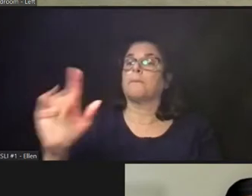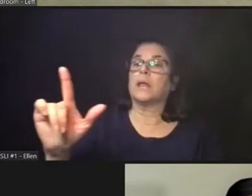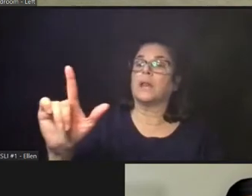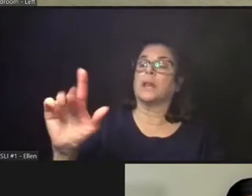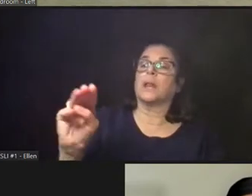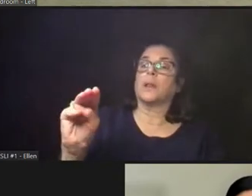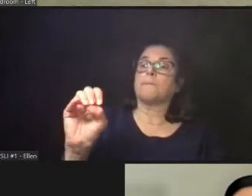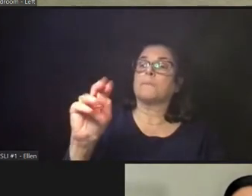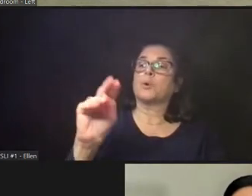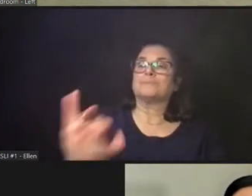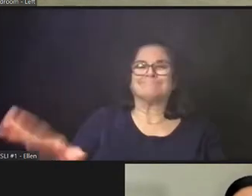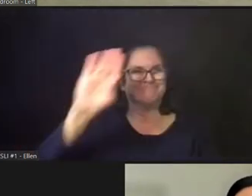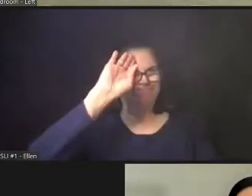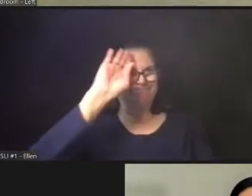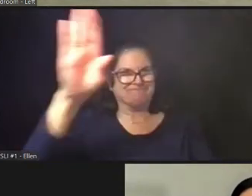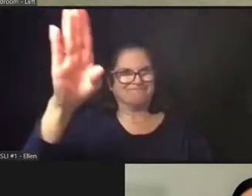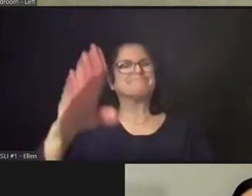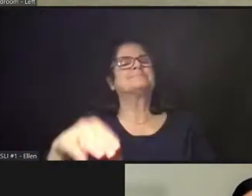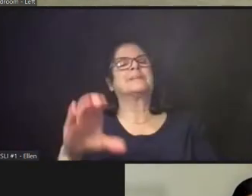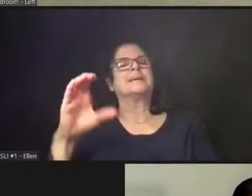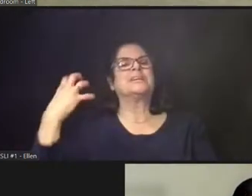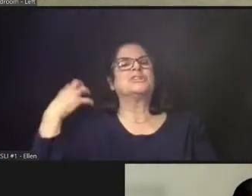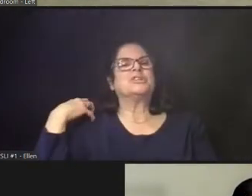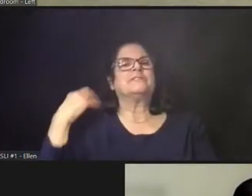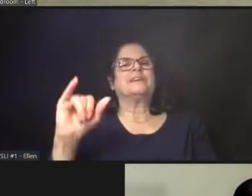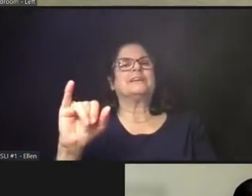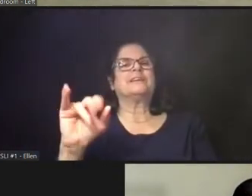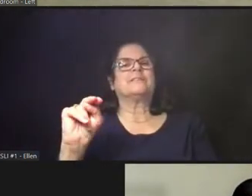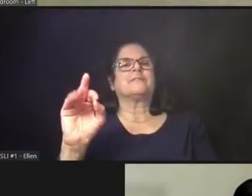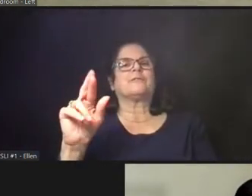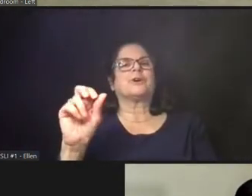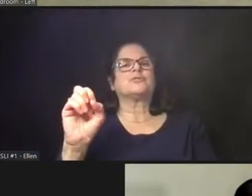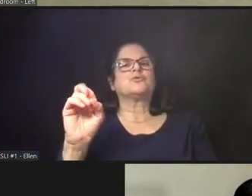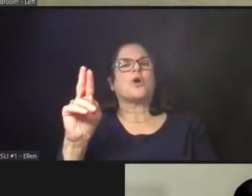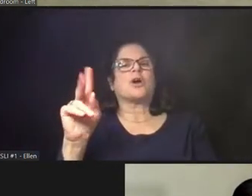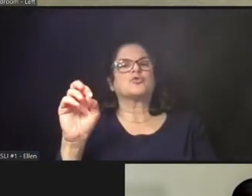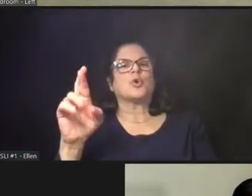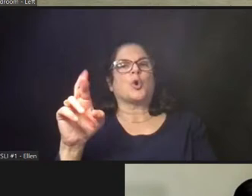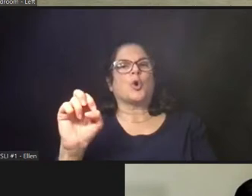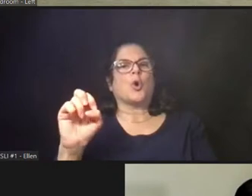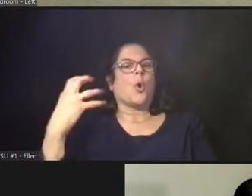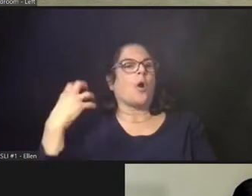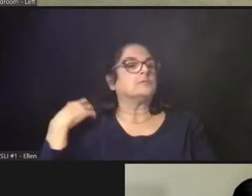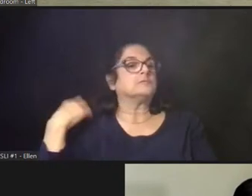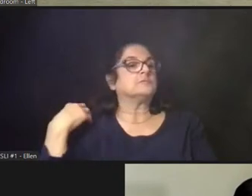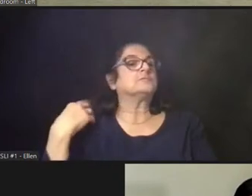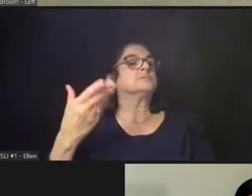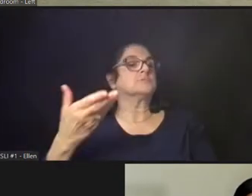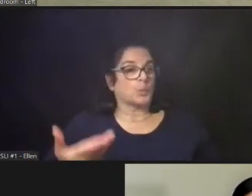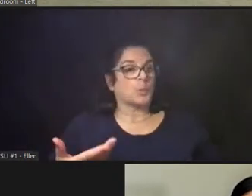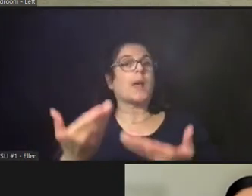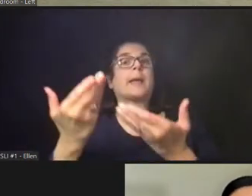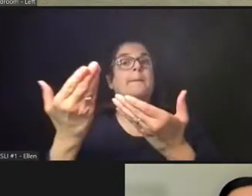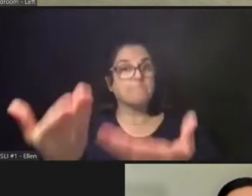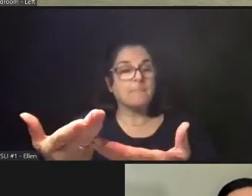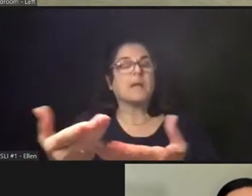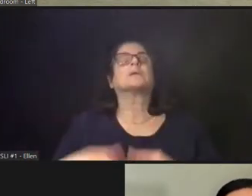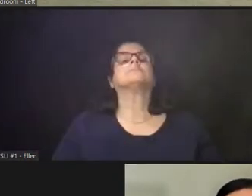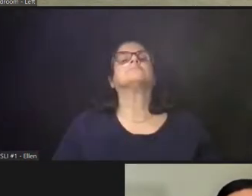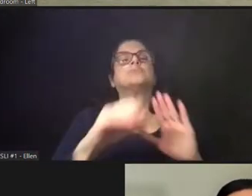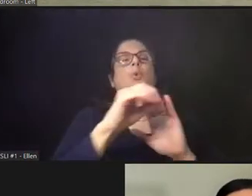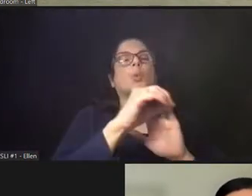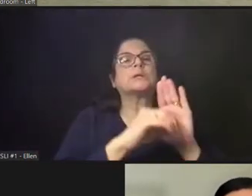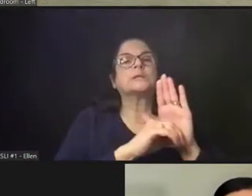Good afternoon. Bill Mooney, your Chief Infrastructure Officer. Real estate staff recommends approval of an ordinance authorizing a sublease